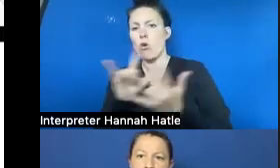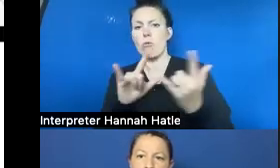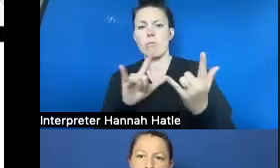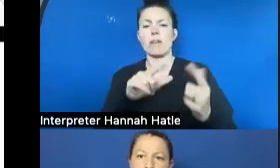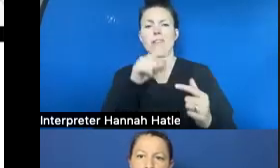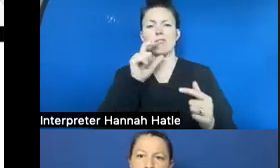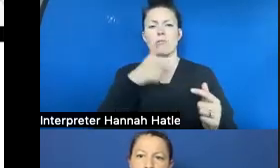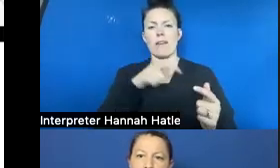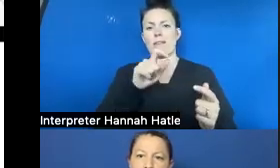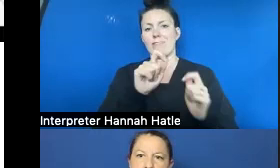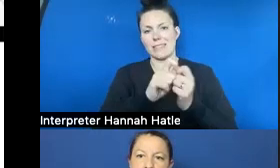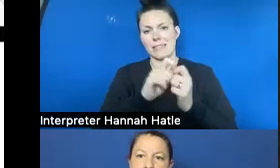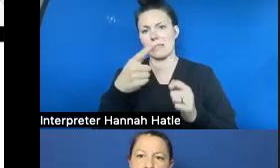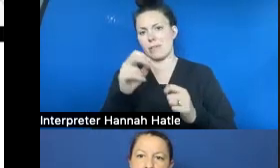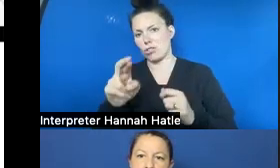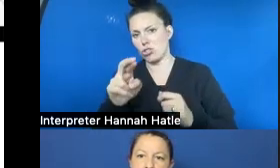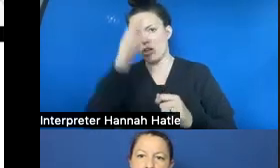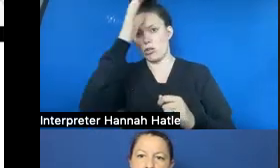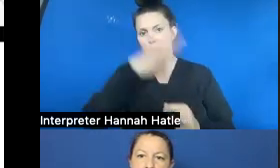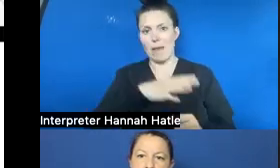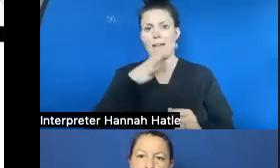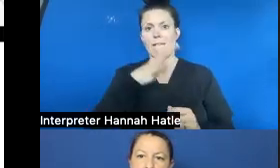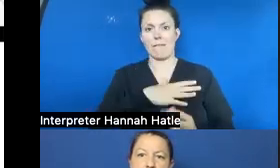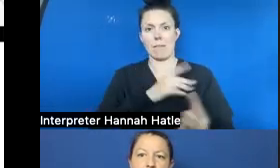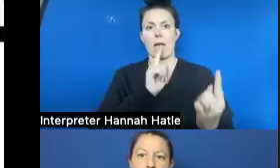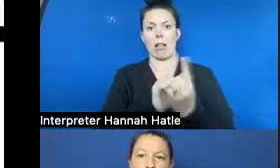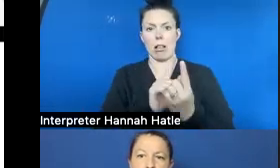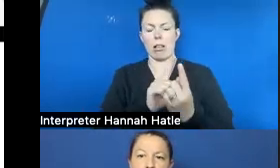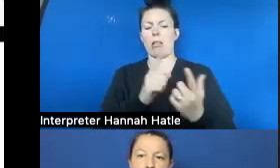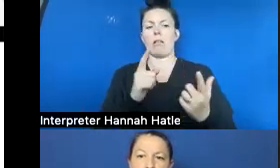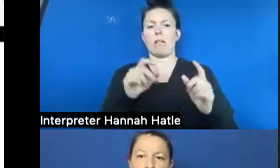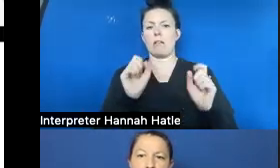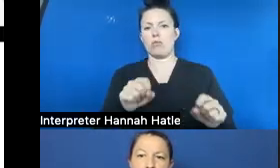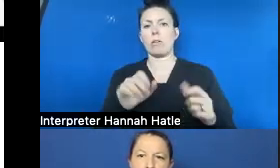spectrum or duality of male, female, and etc.